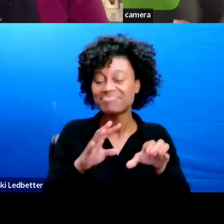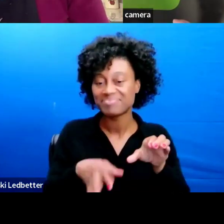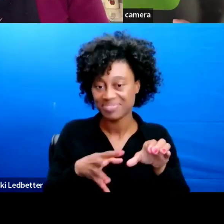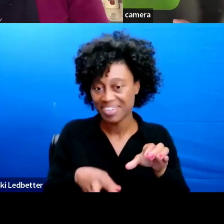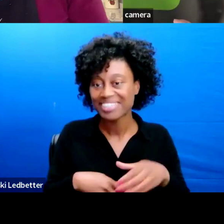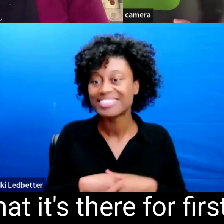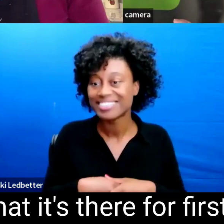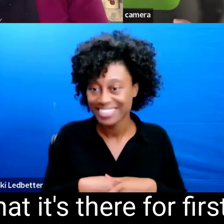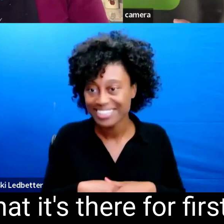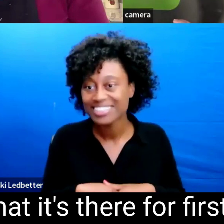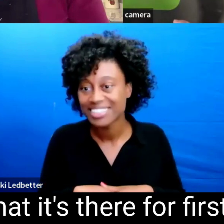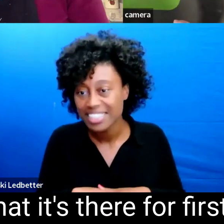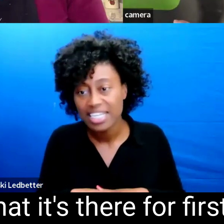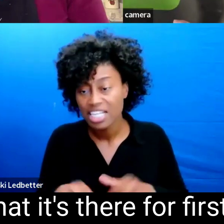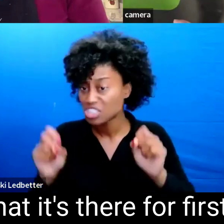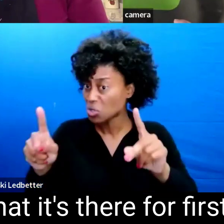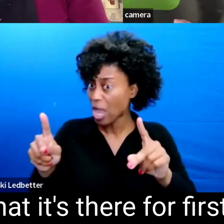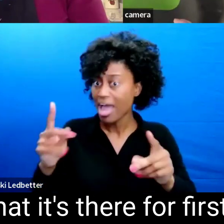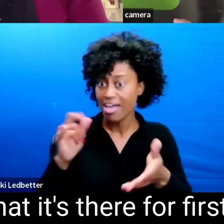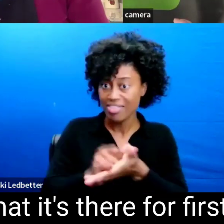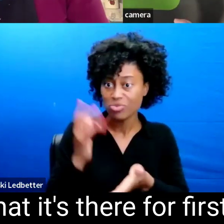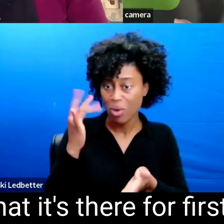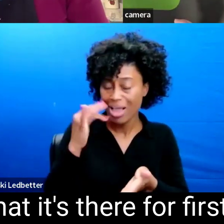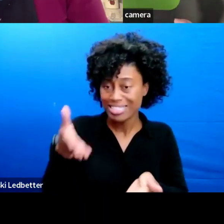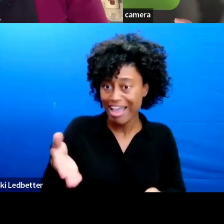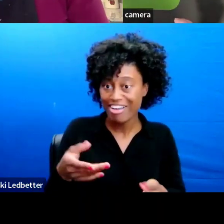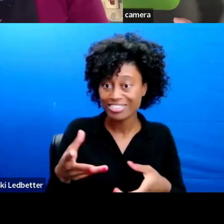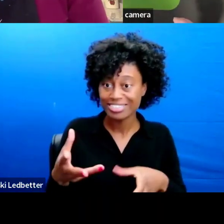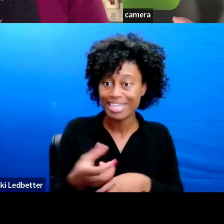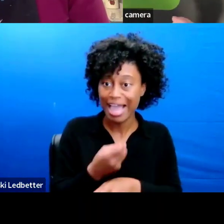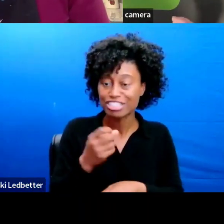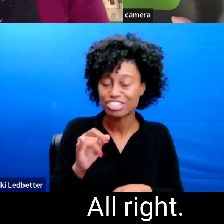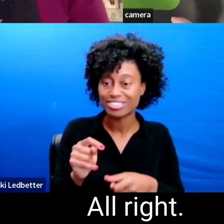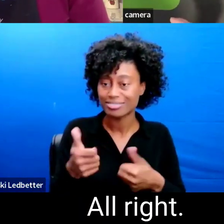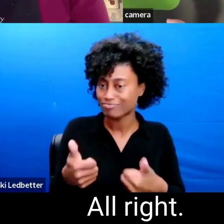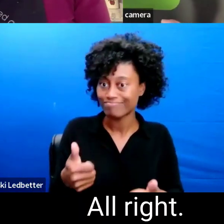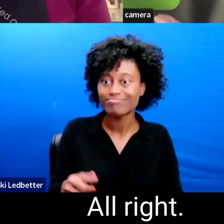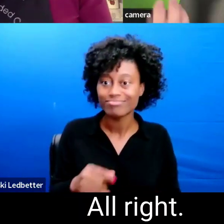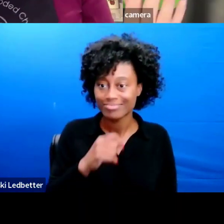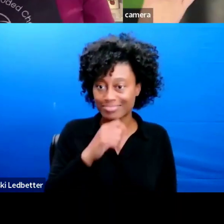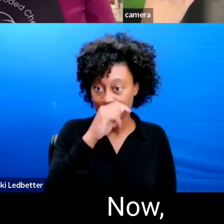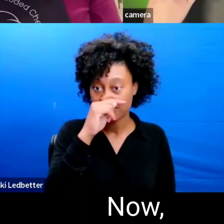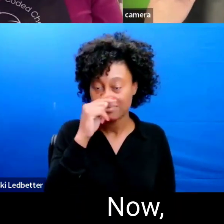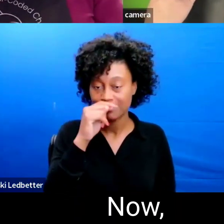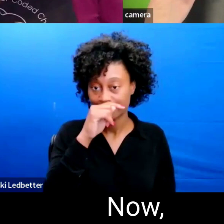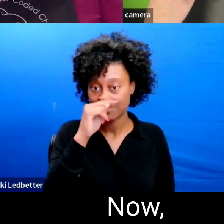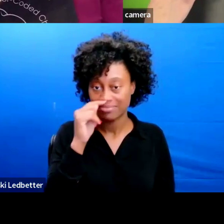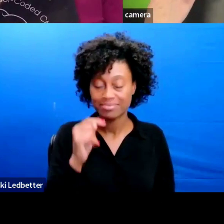That's okay. That's what it's there for. Just to catch. All right.